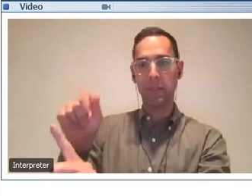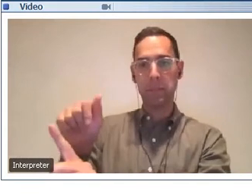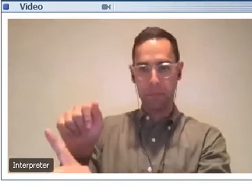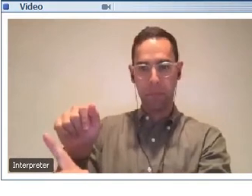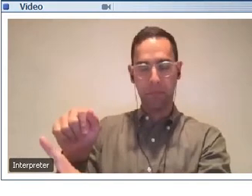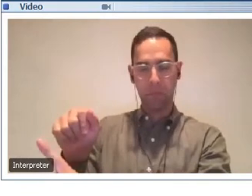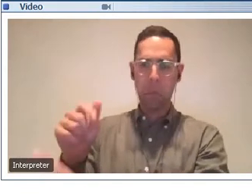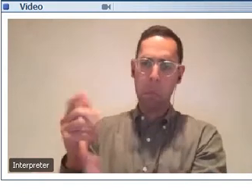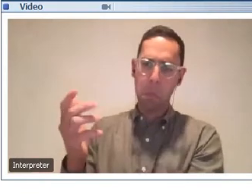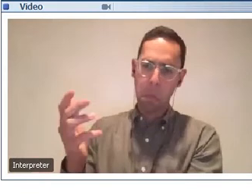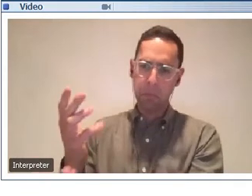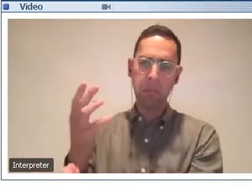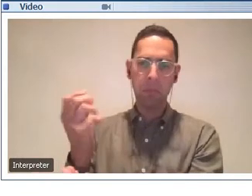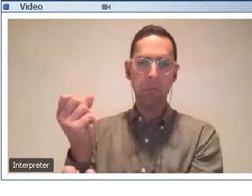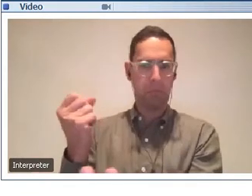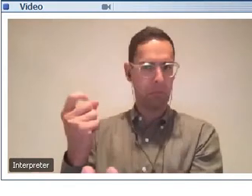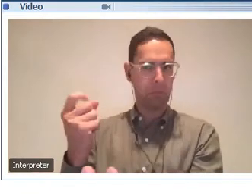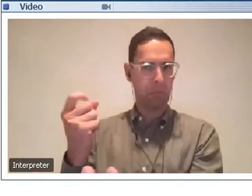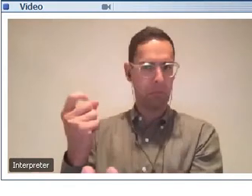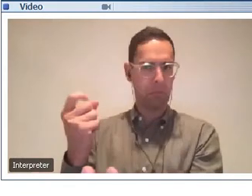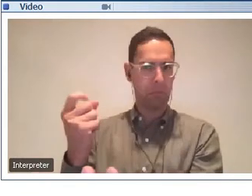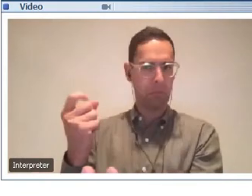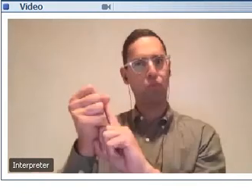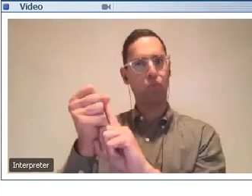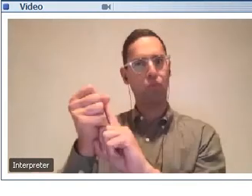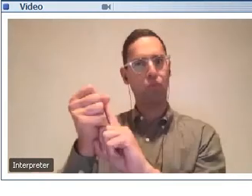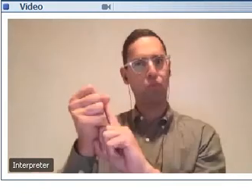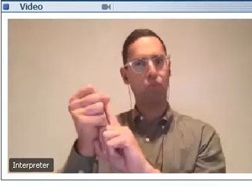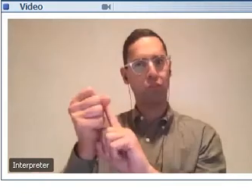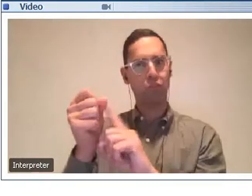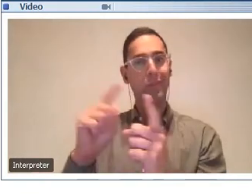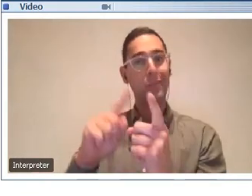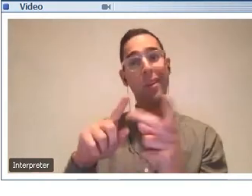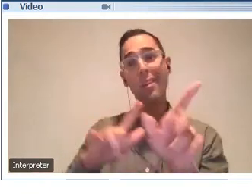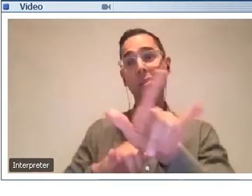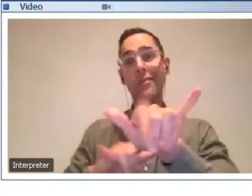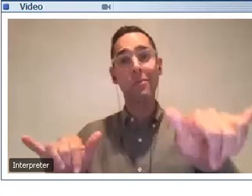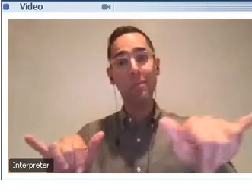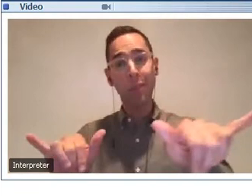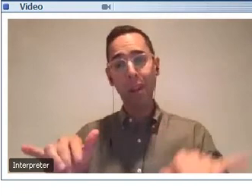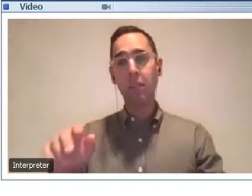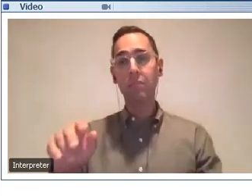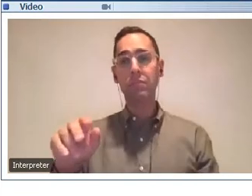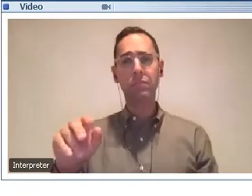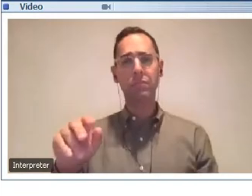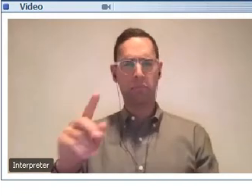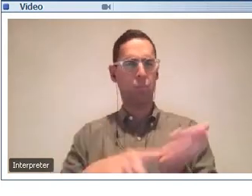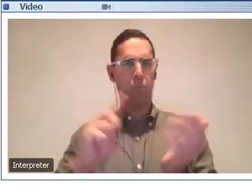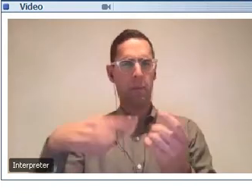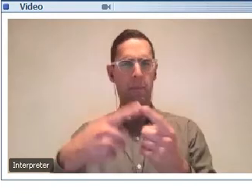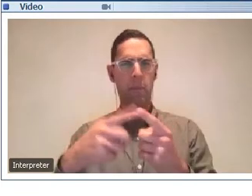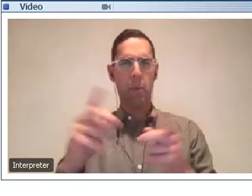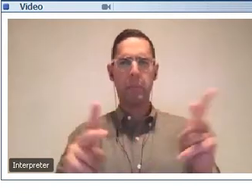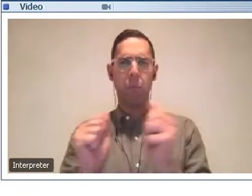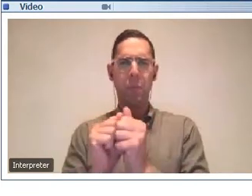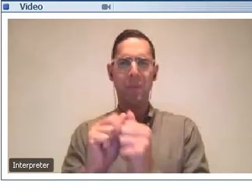But people with disabilities are some of the most unemployed and underemployed populations in the